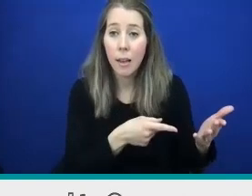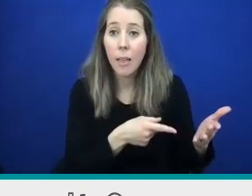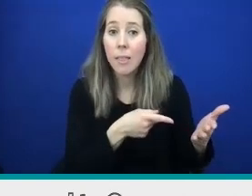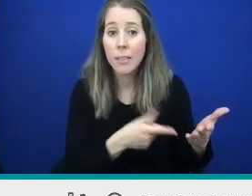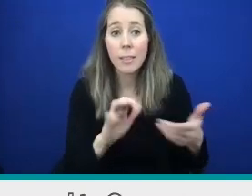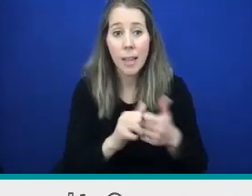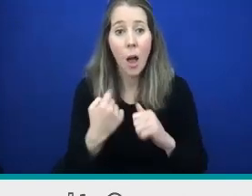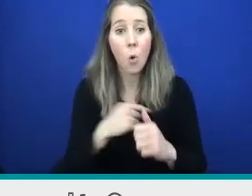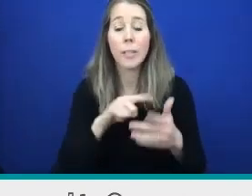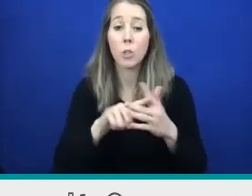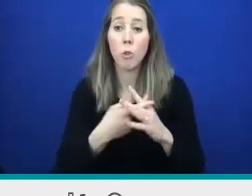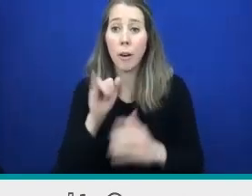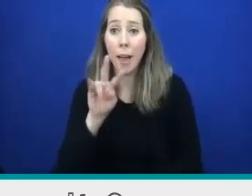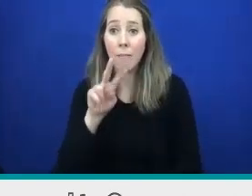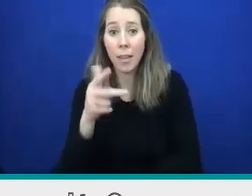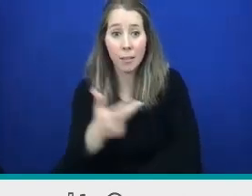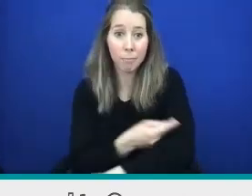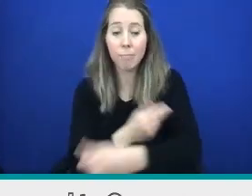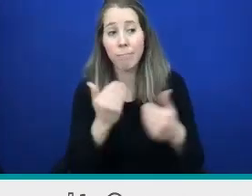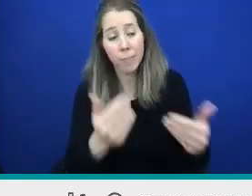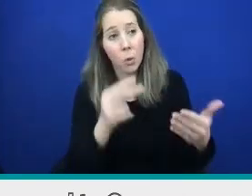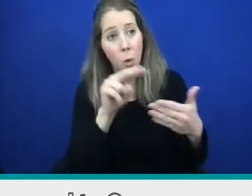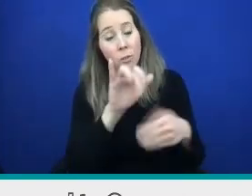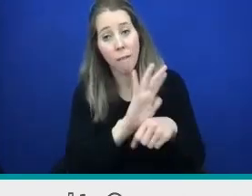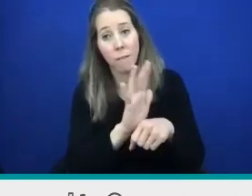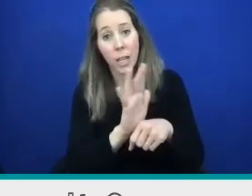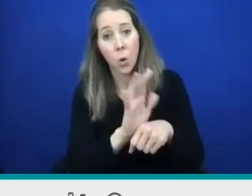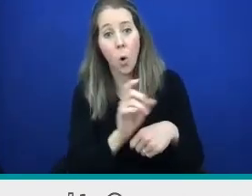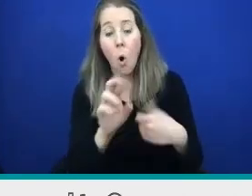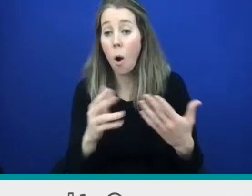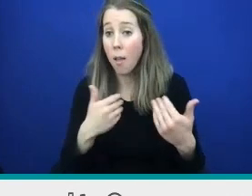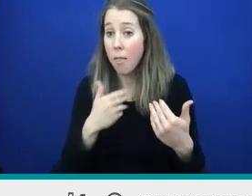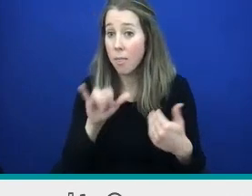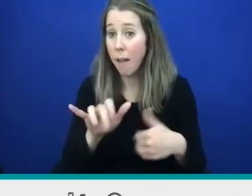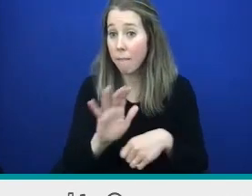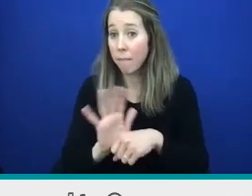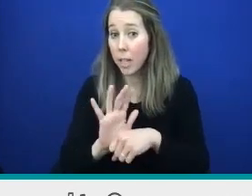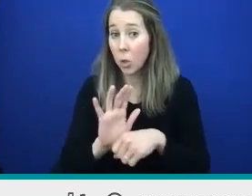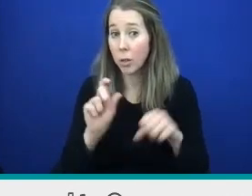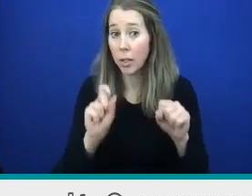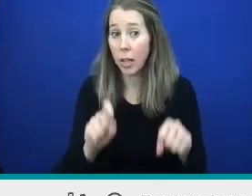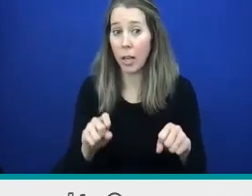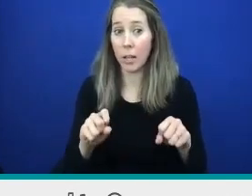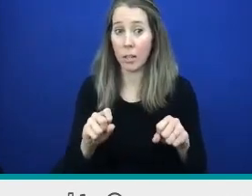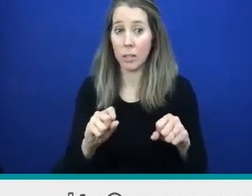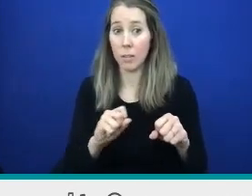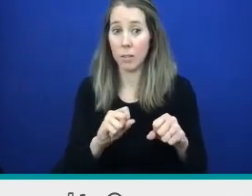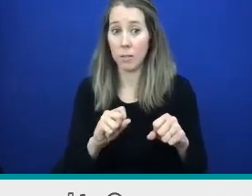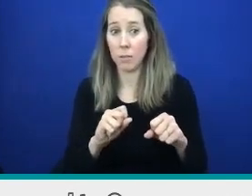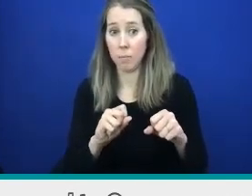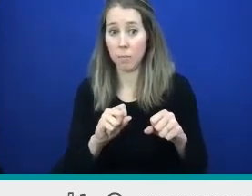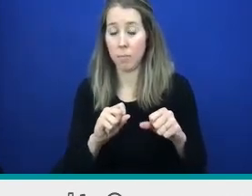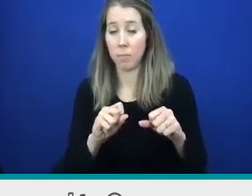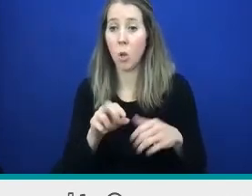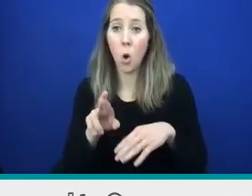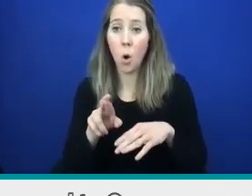how we start an IV. So go ahead and watch this video as the course, or have this video as kind of a